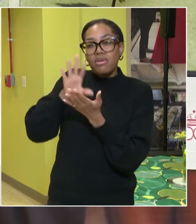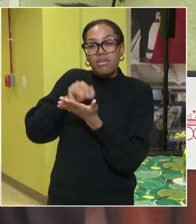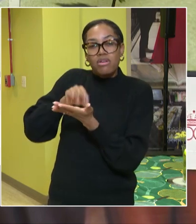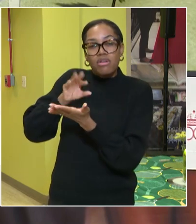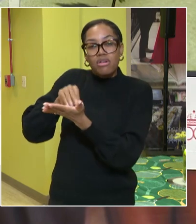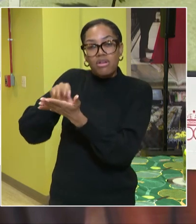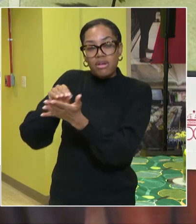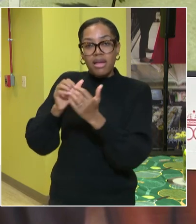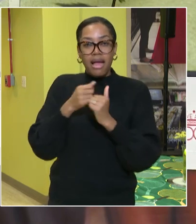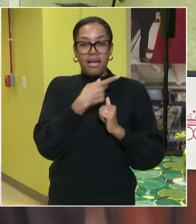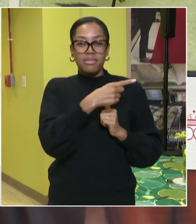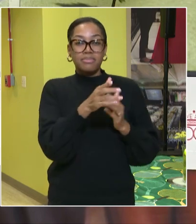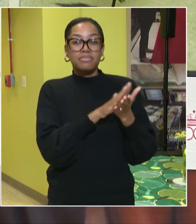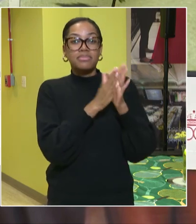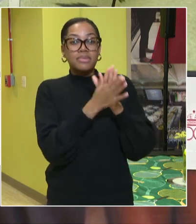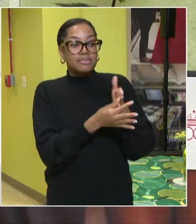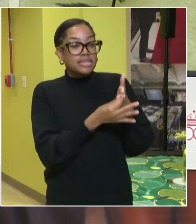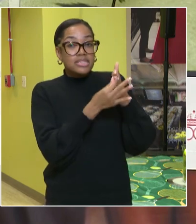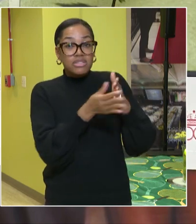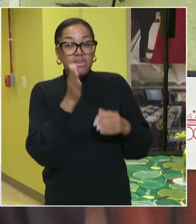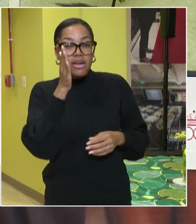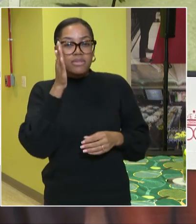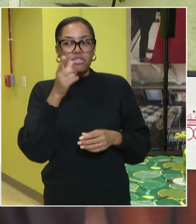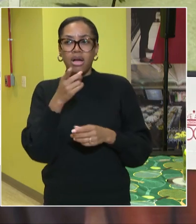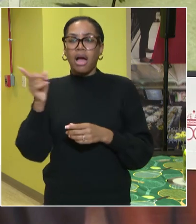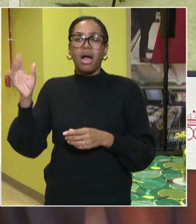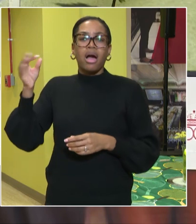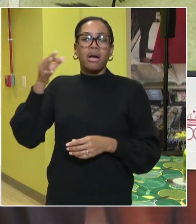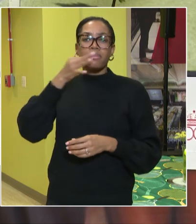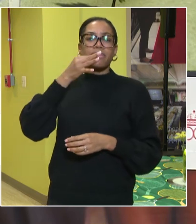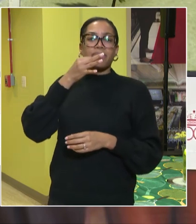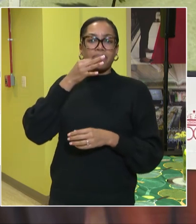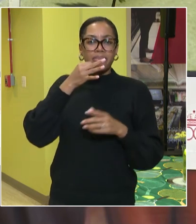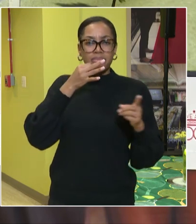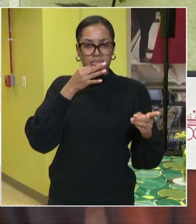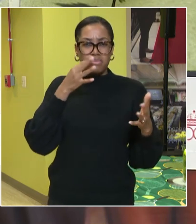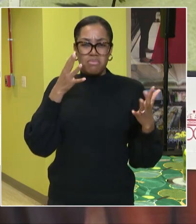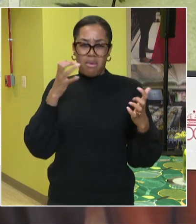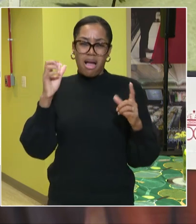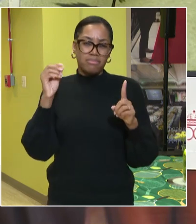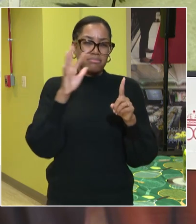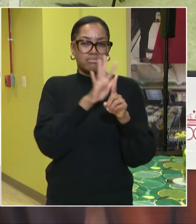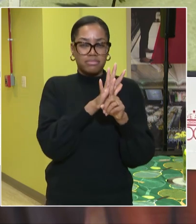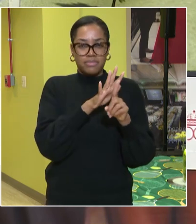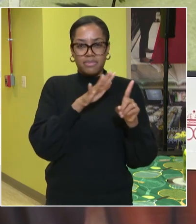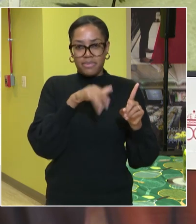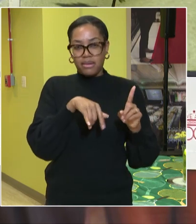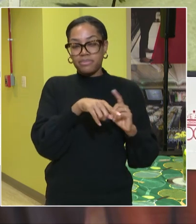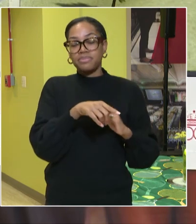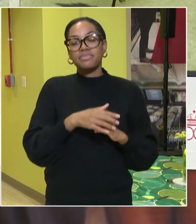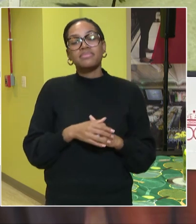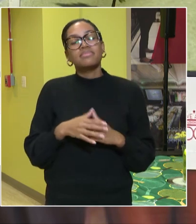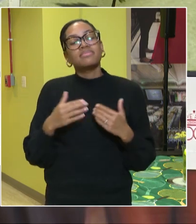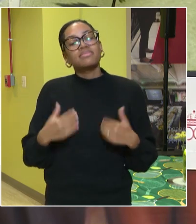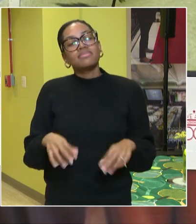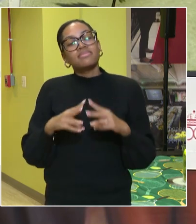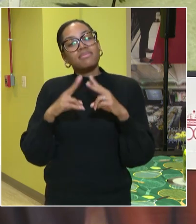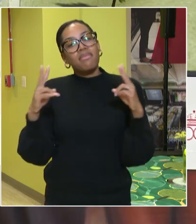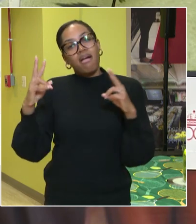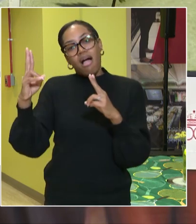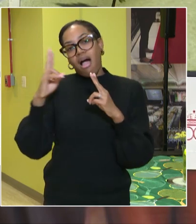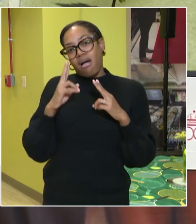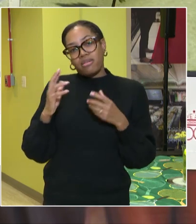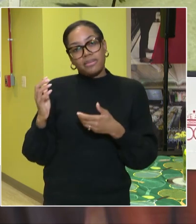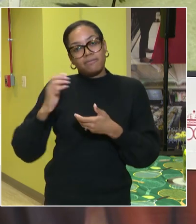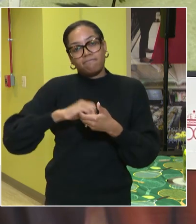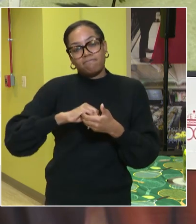the leaders that they will become. So I've just always been very, honored to be associated with